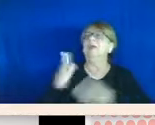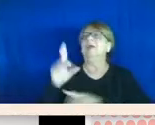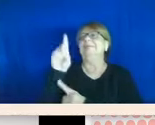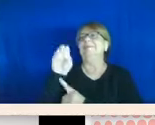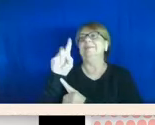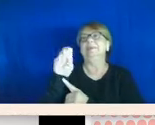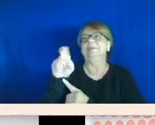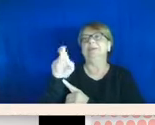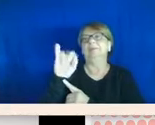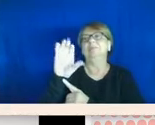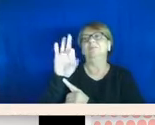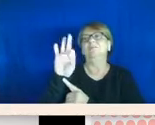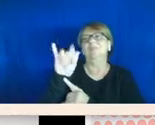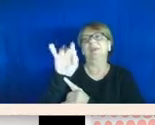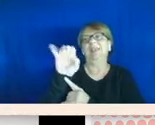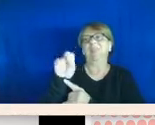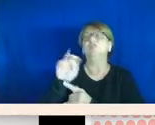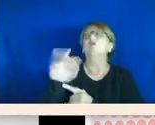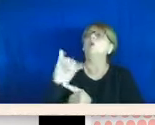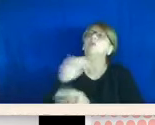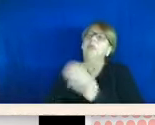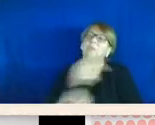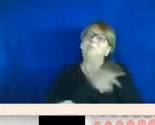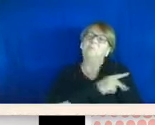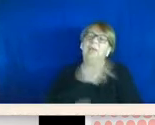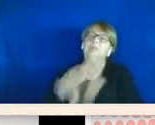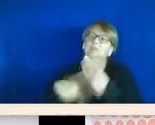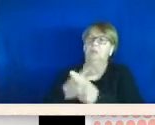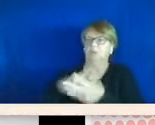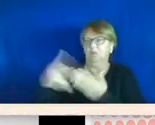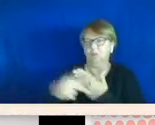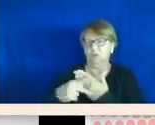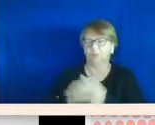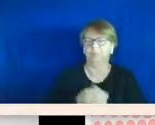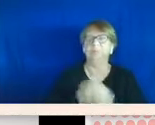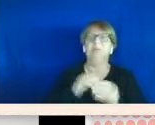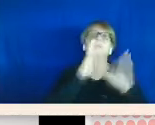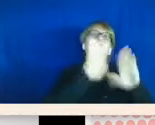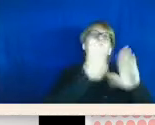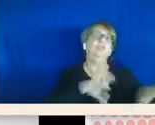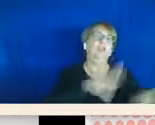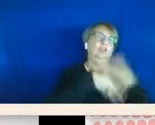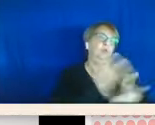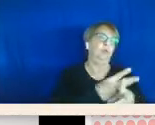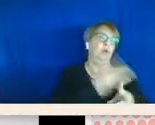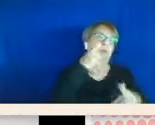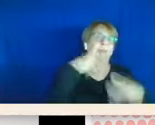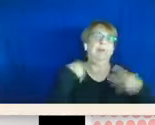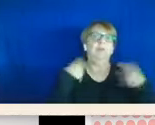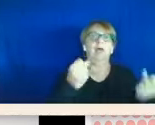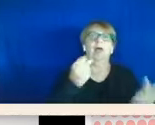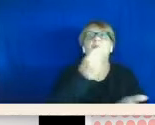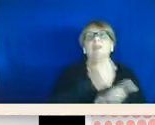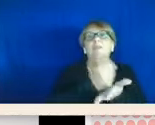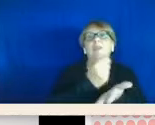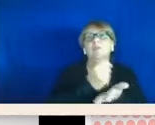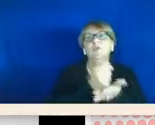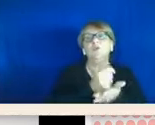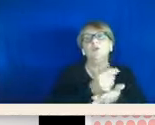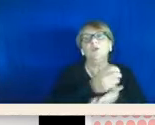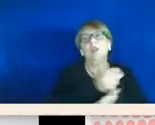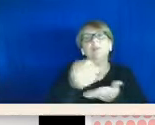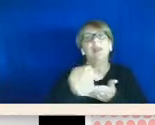an inpatient type program. In the children's world for mental health, the therapeutic placements range from therapeutic foster